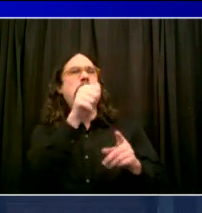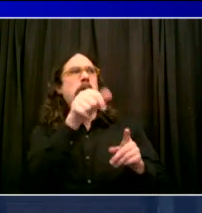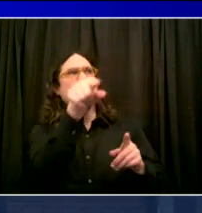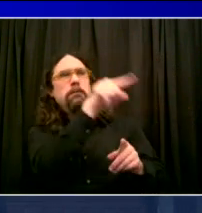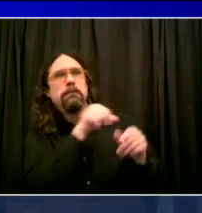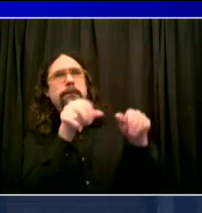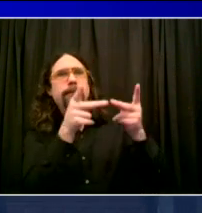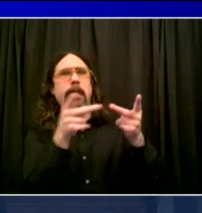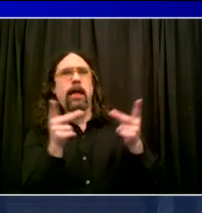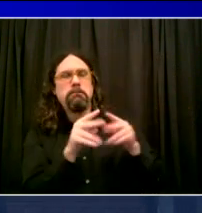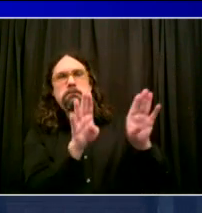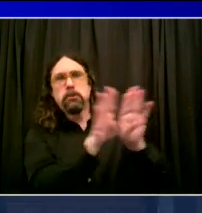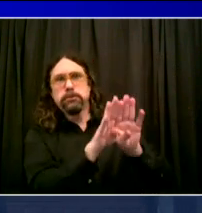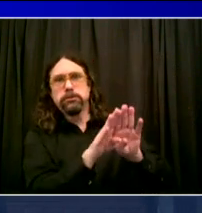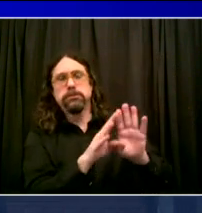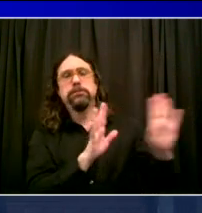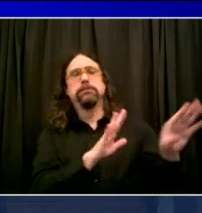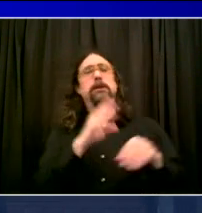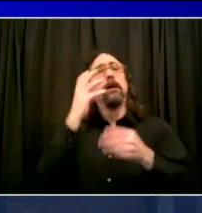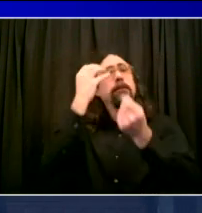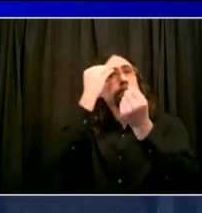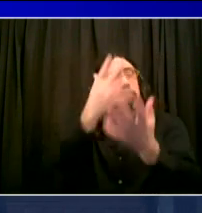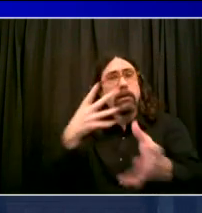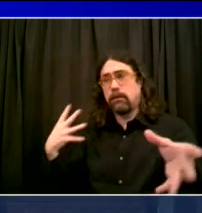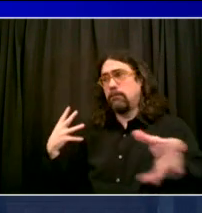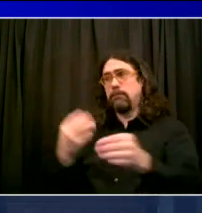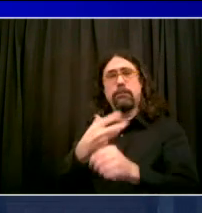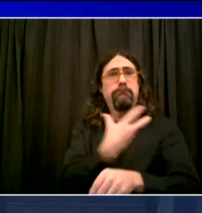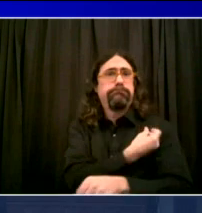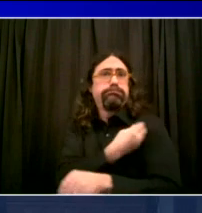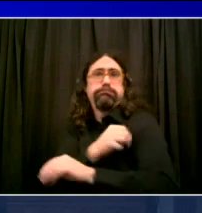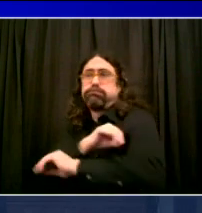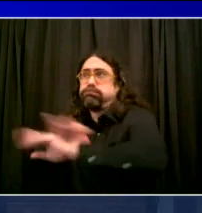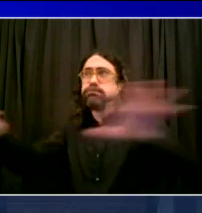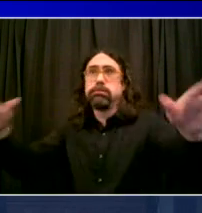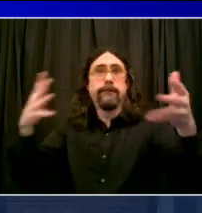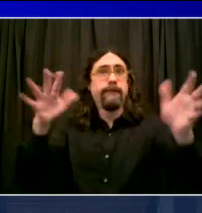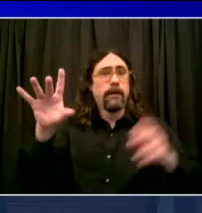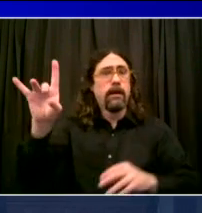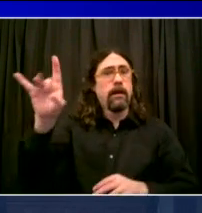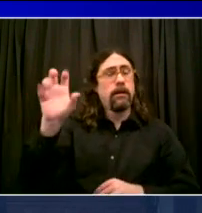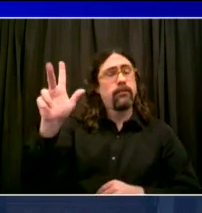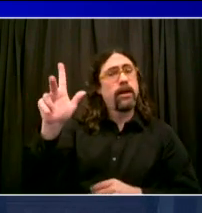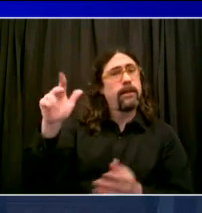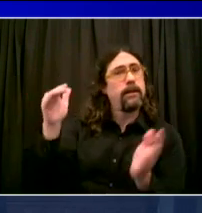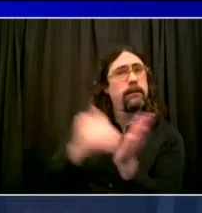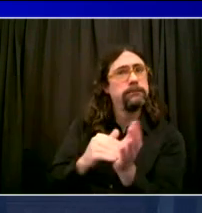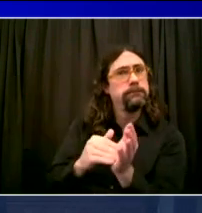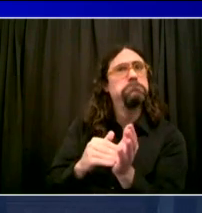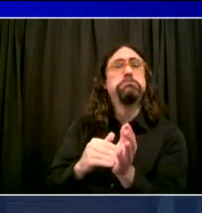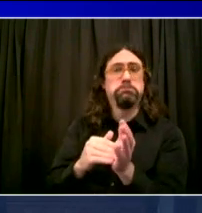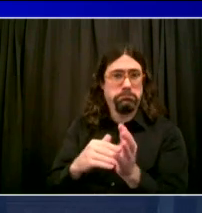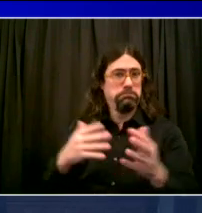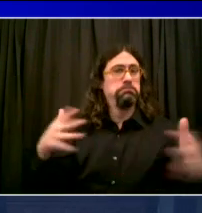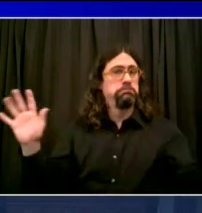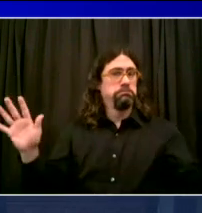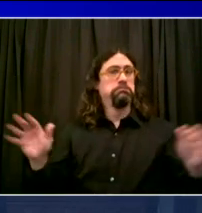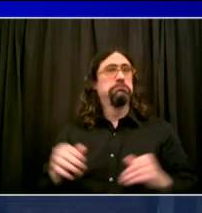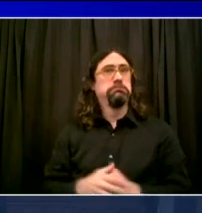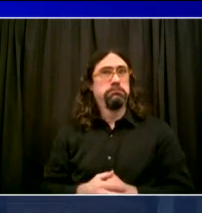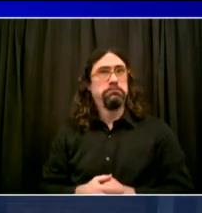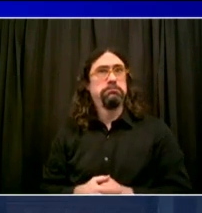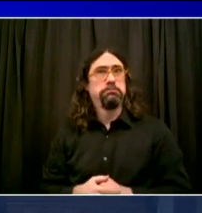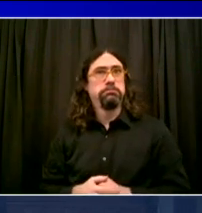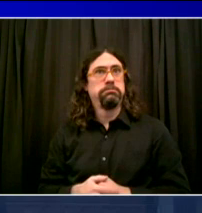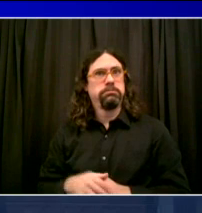supply. And I'm going to keep sounding the alarm here and keep saying we need a truly national effort. All of the